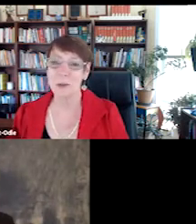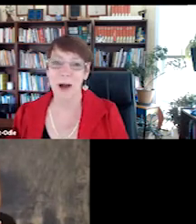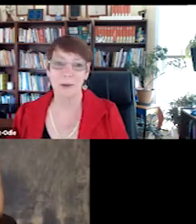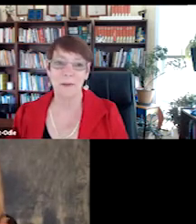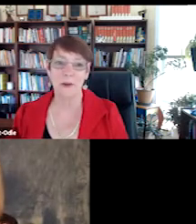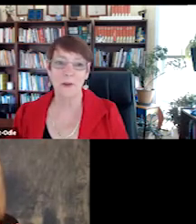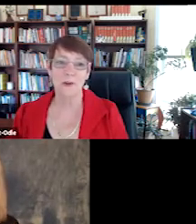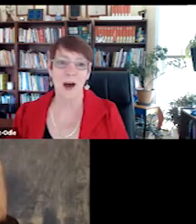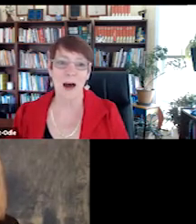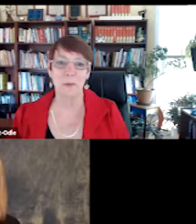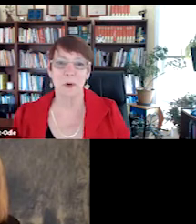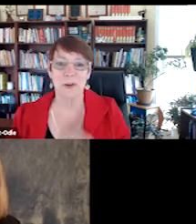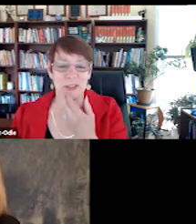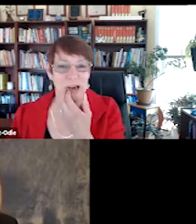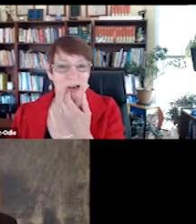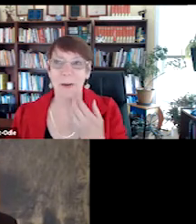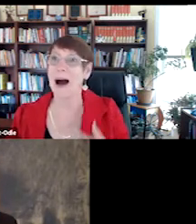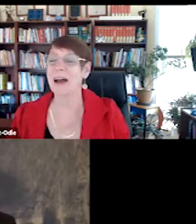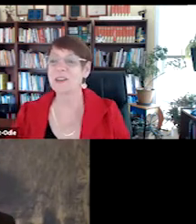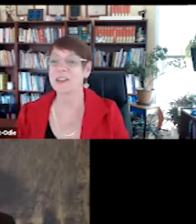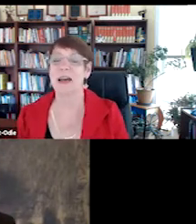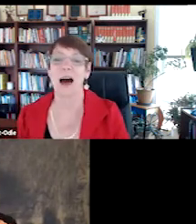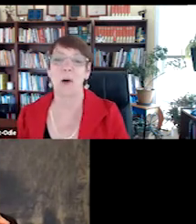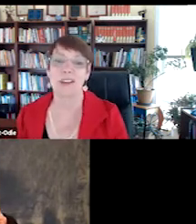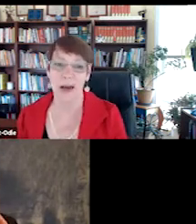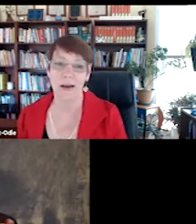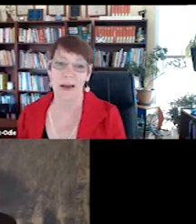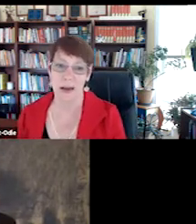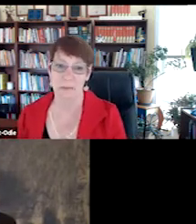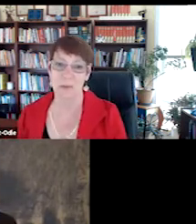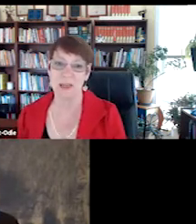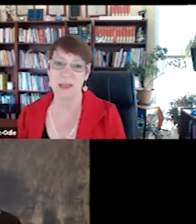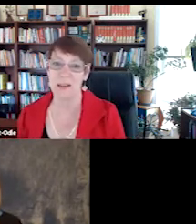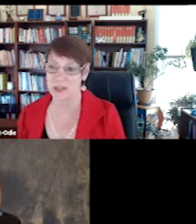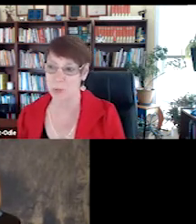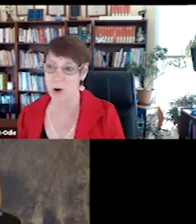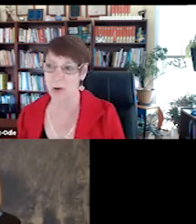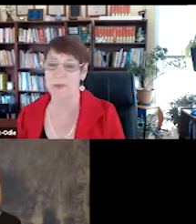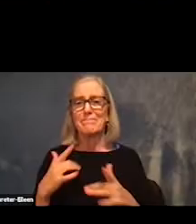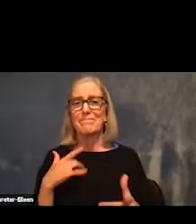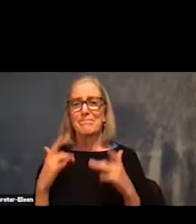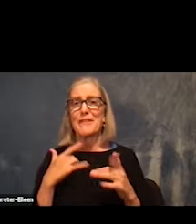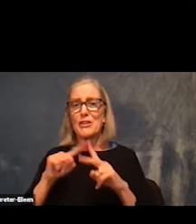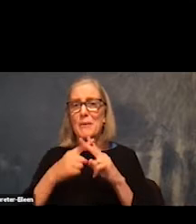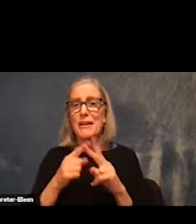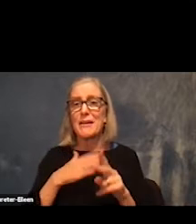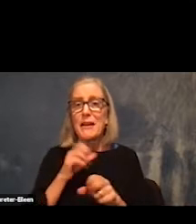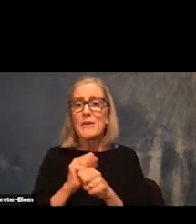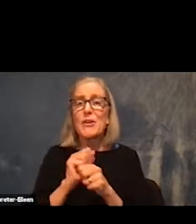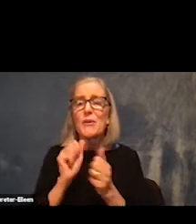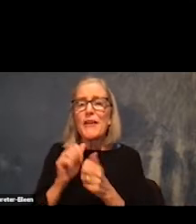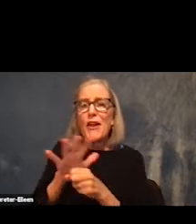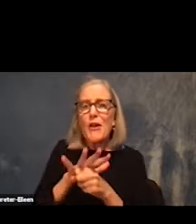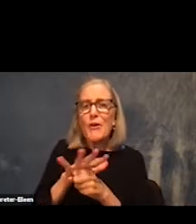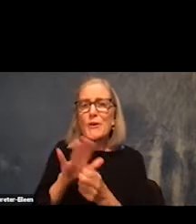Thank you, Robin, for those kind words. I have to say how excited I am to begin this work with the local schools and